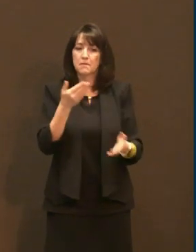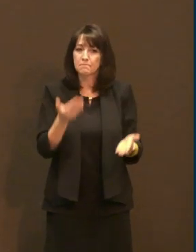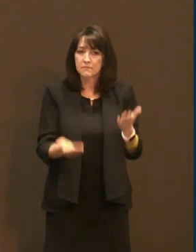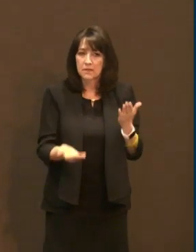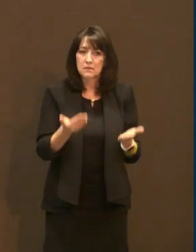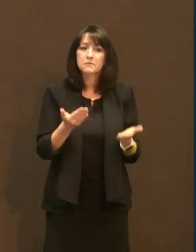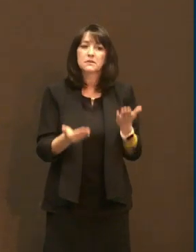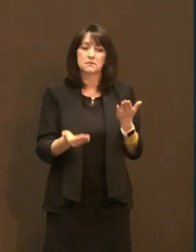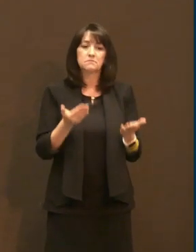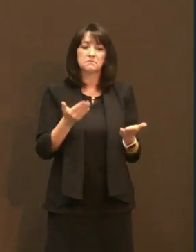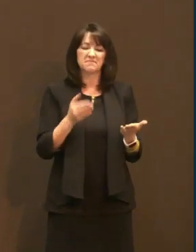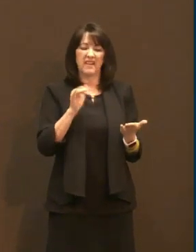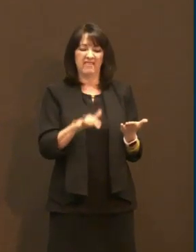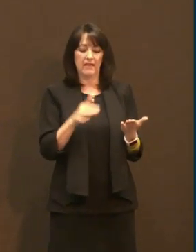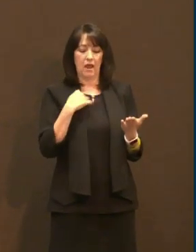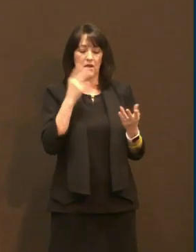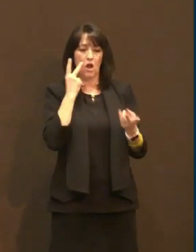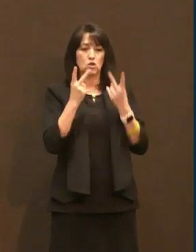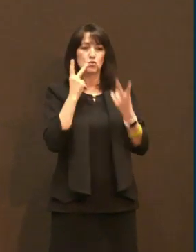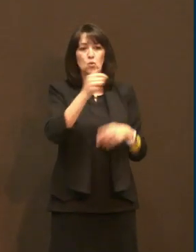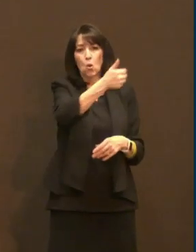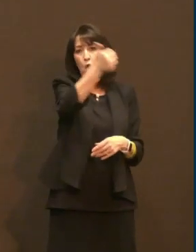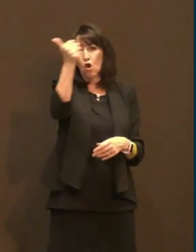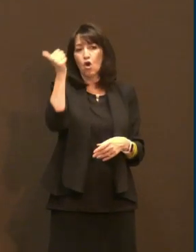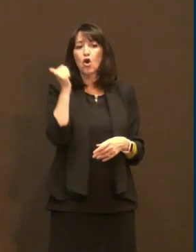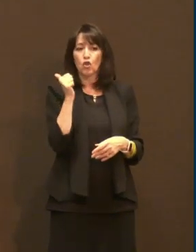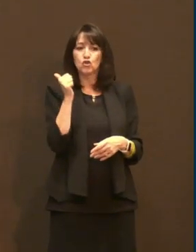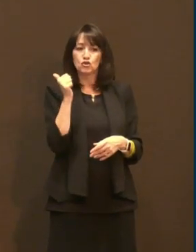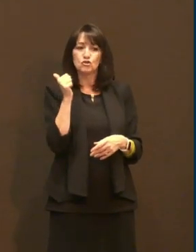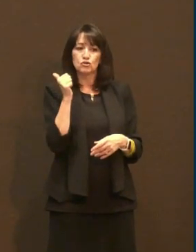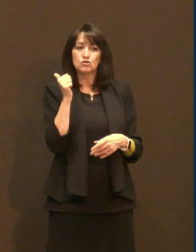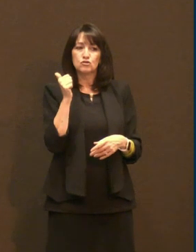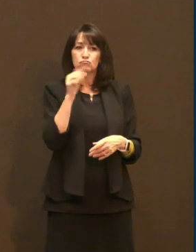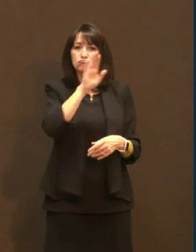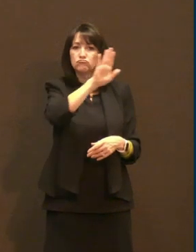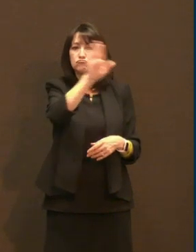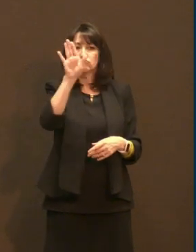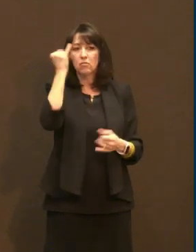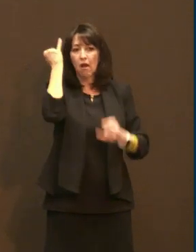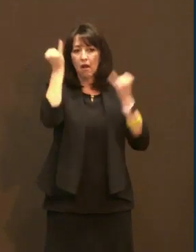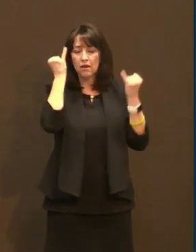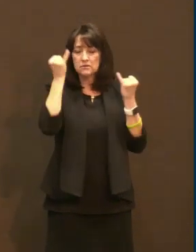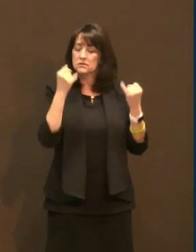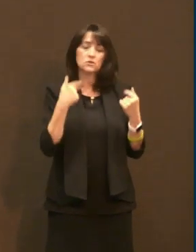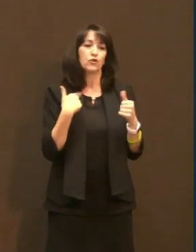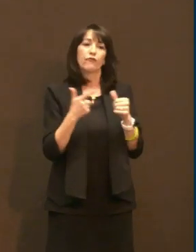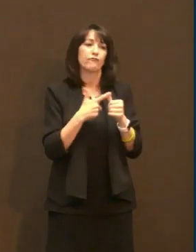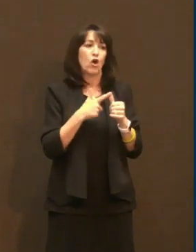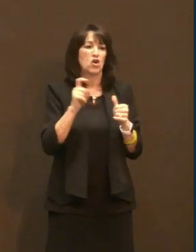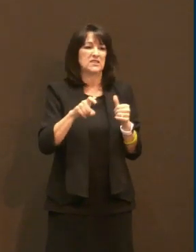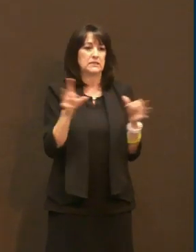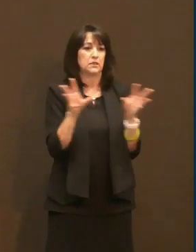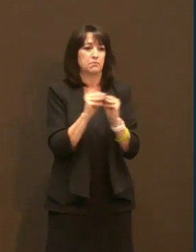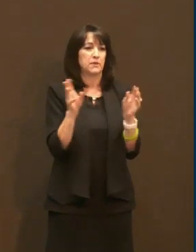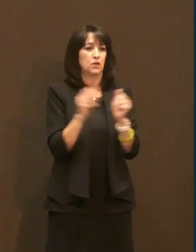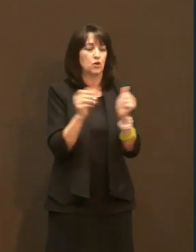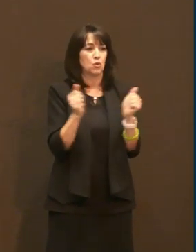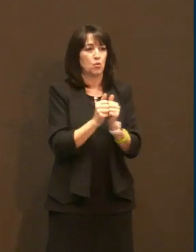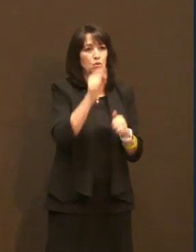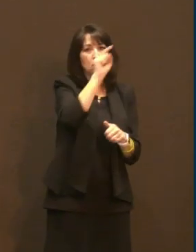mayor's letter today. But we'll be making that determination. Meet with the mayors, get their input, make